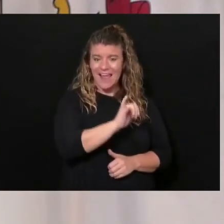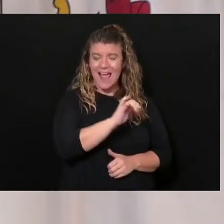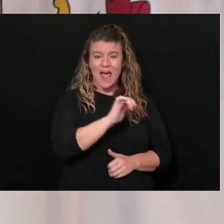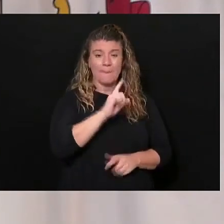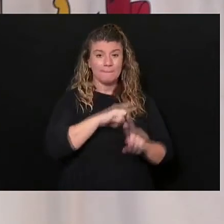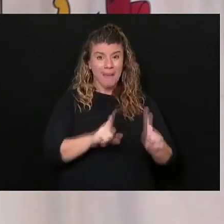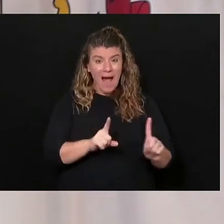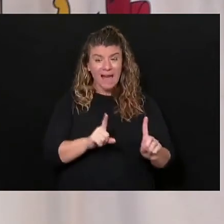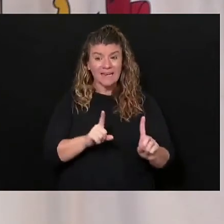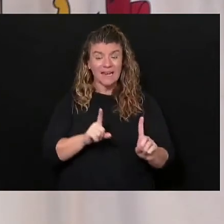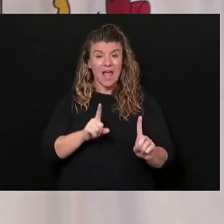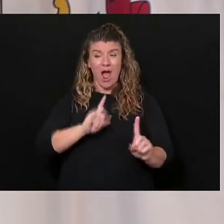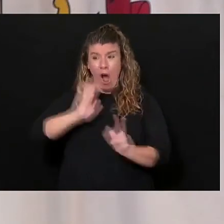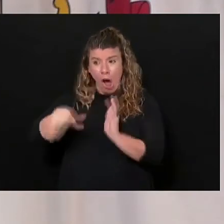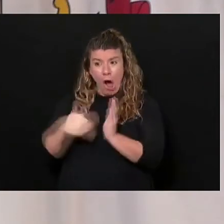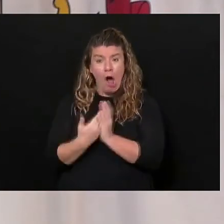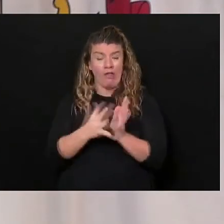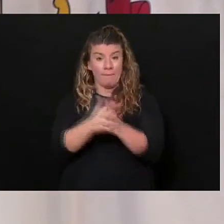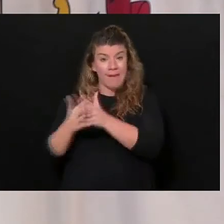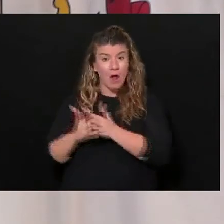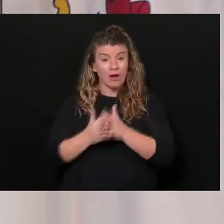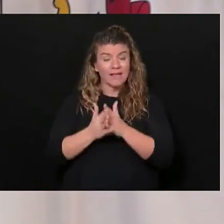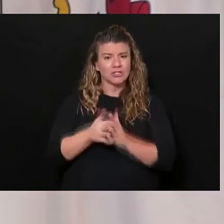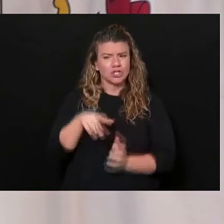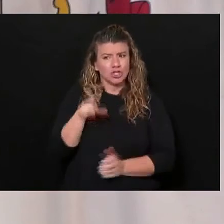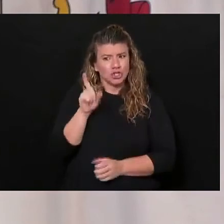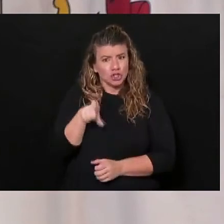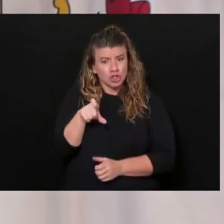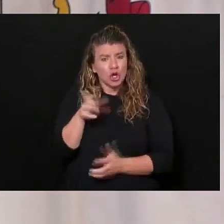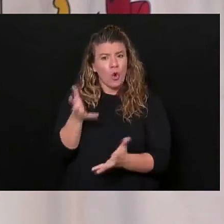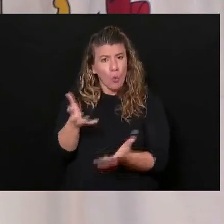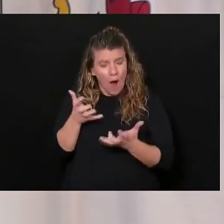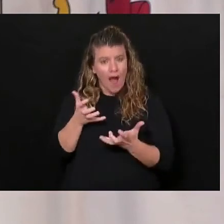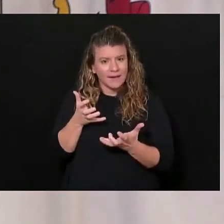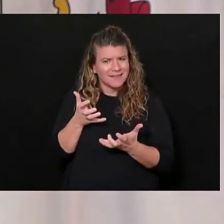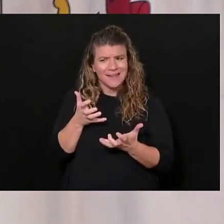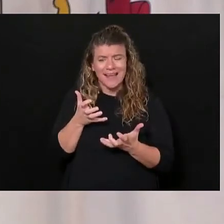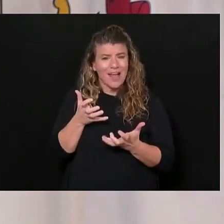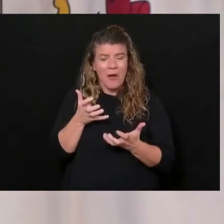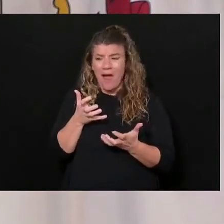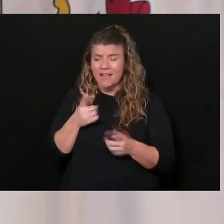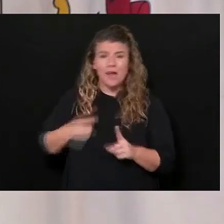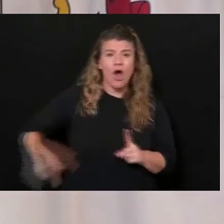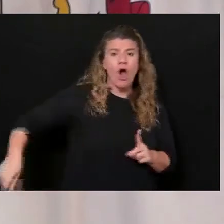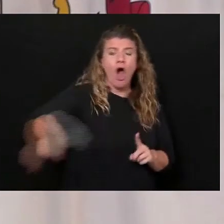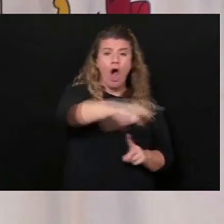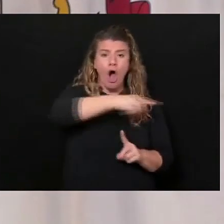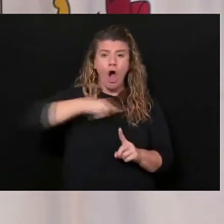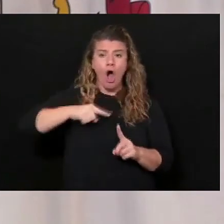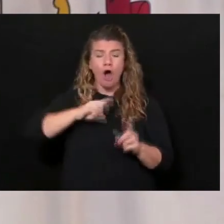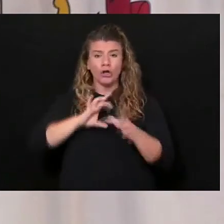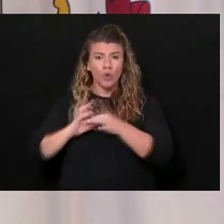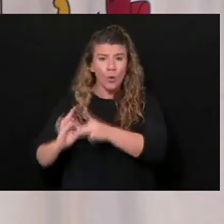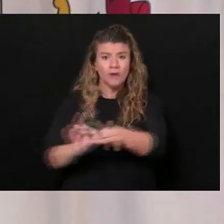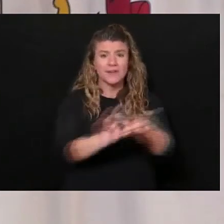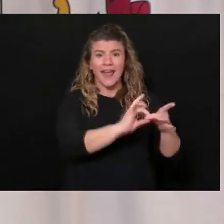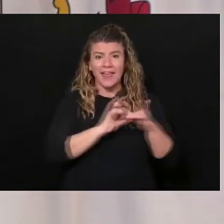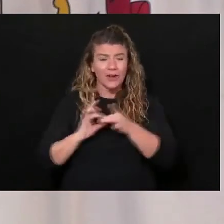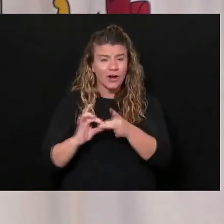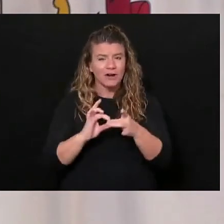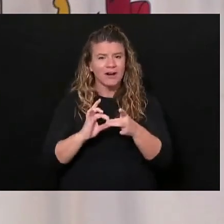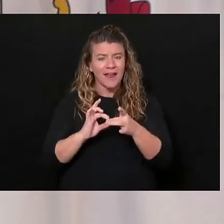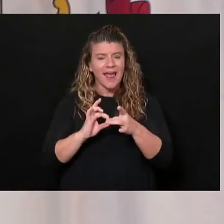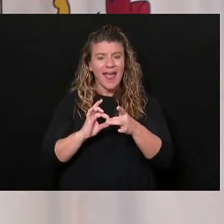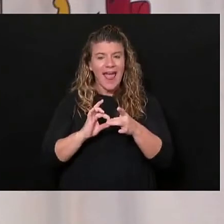but absolutely all Americans should want. They should want with all in them to not walk away from